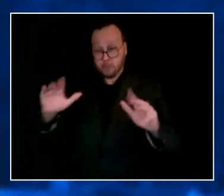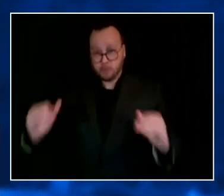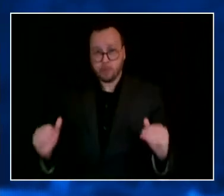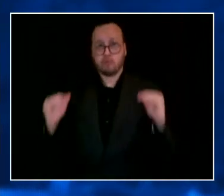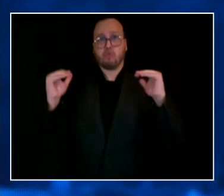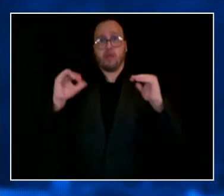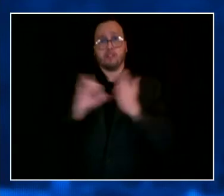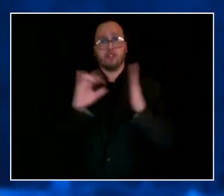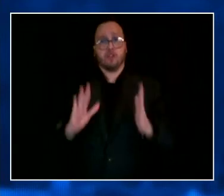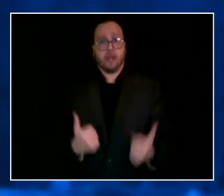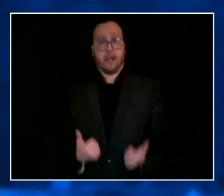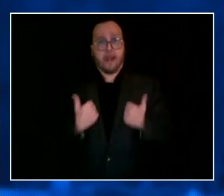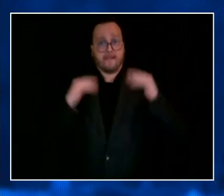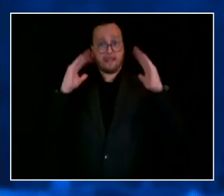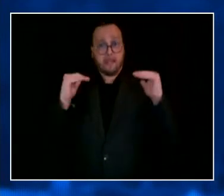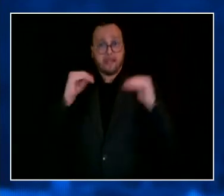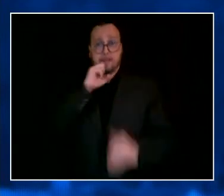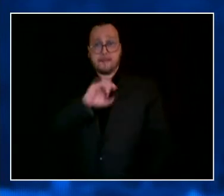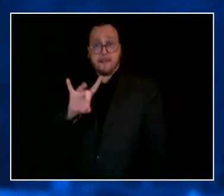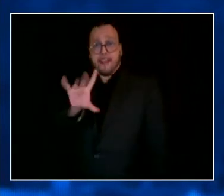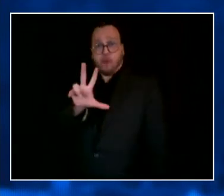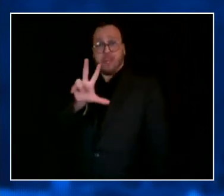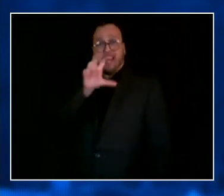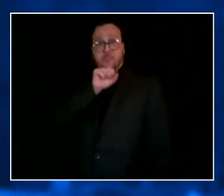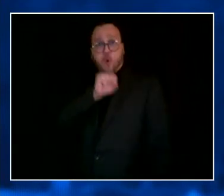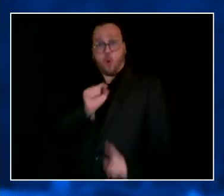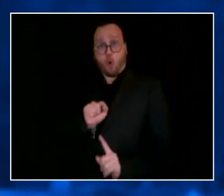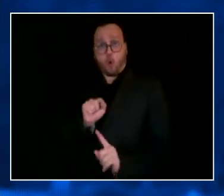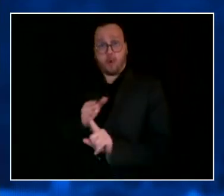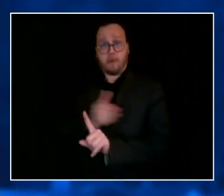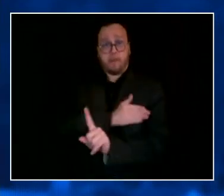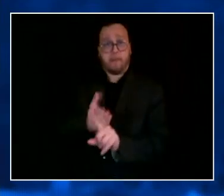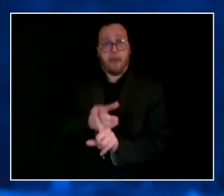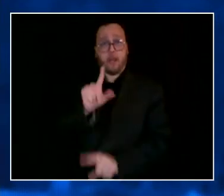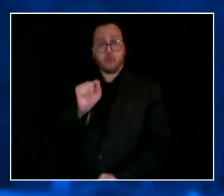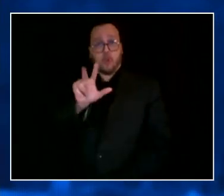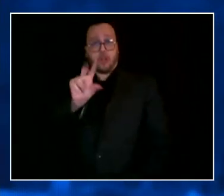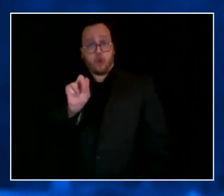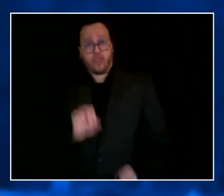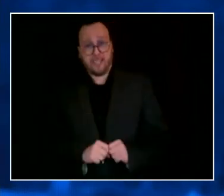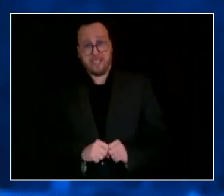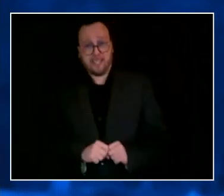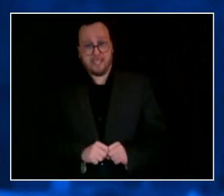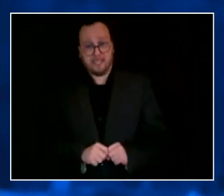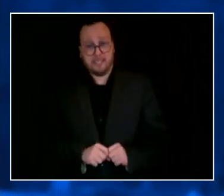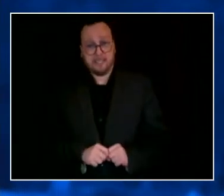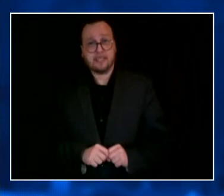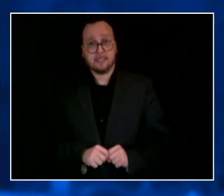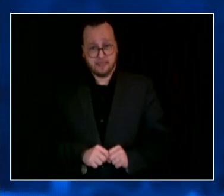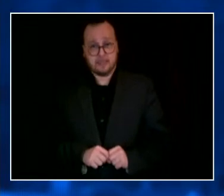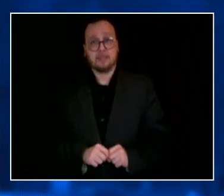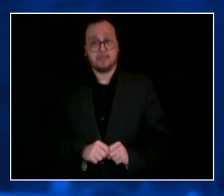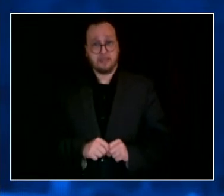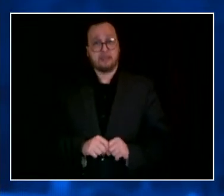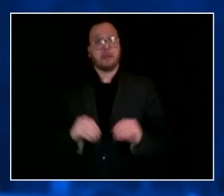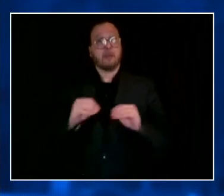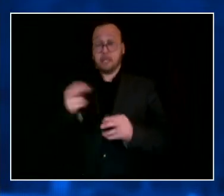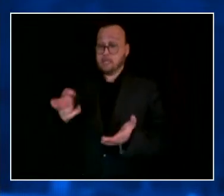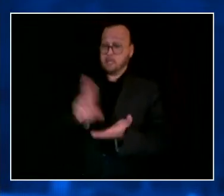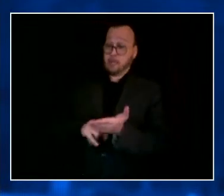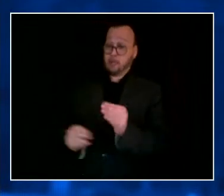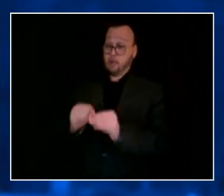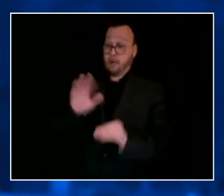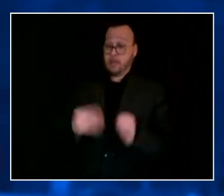to 83 years by 2030. Signed more than 16,000 teenagers up for free